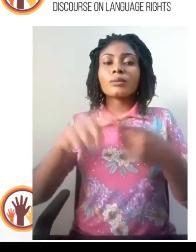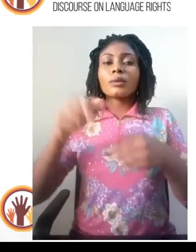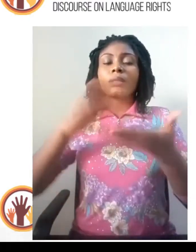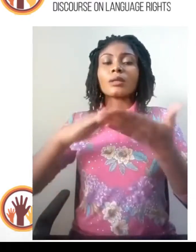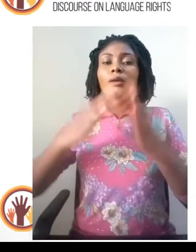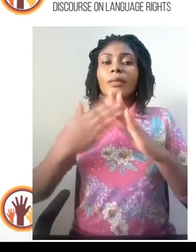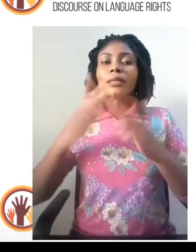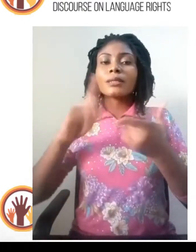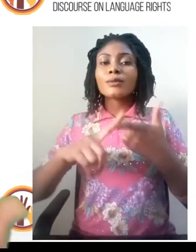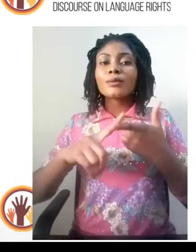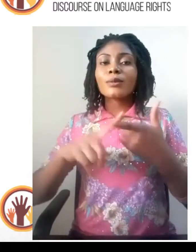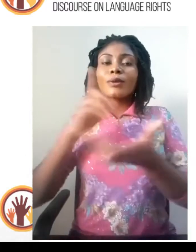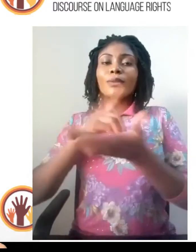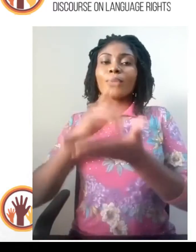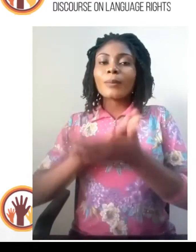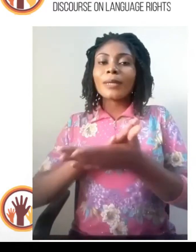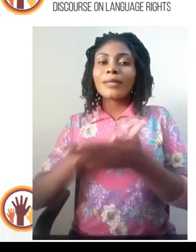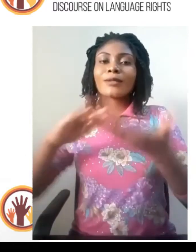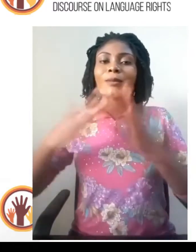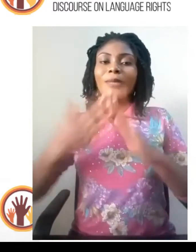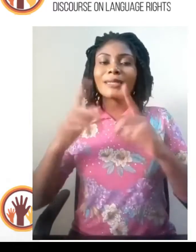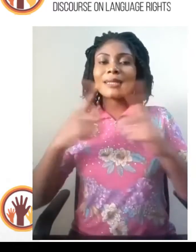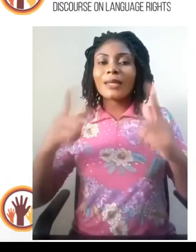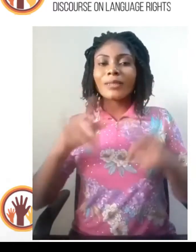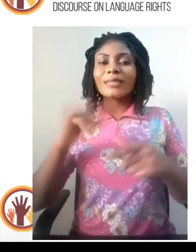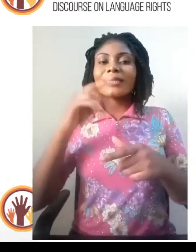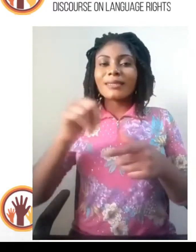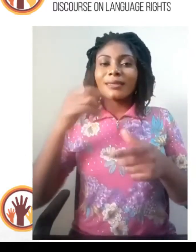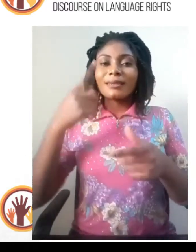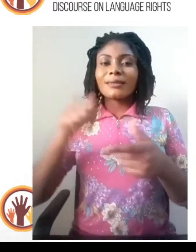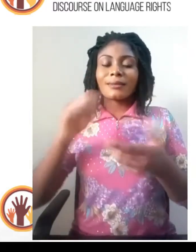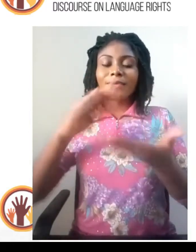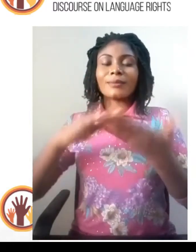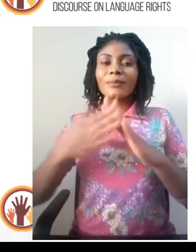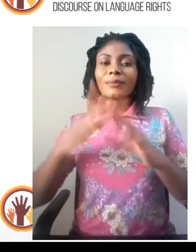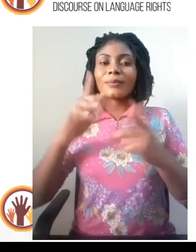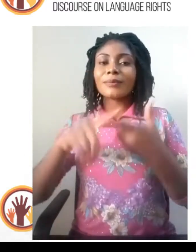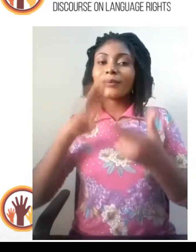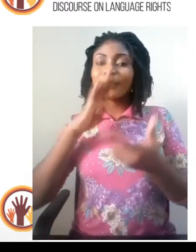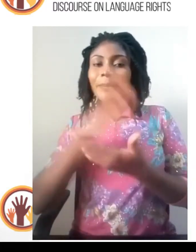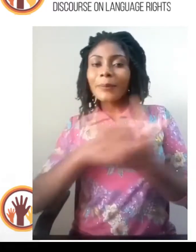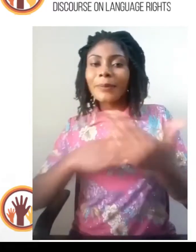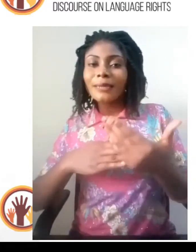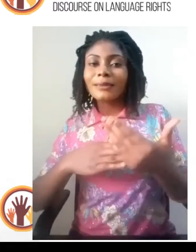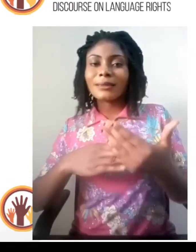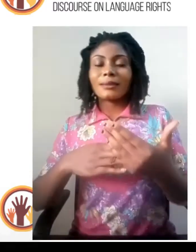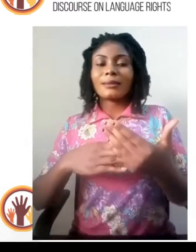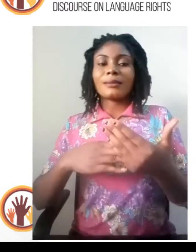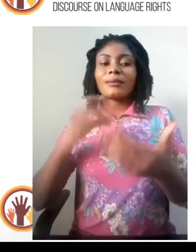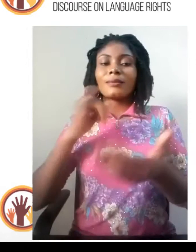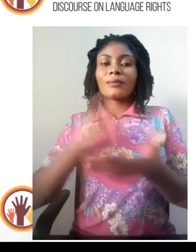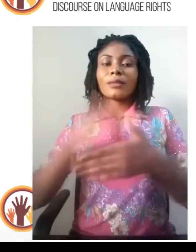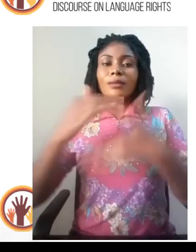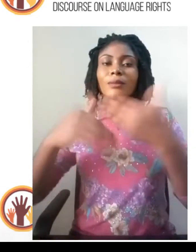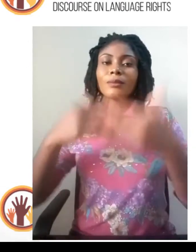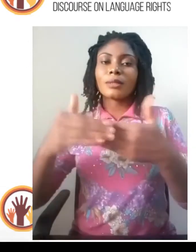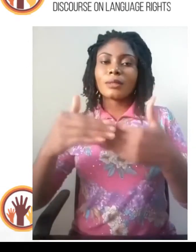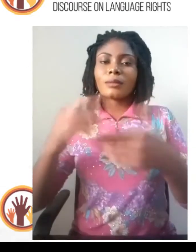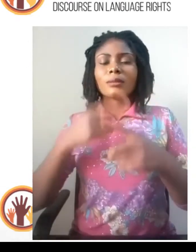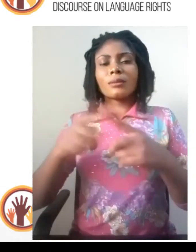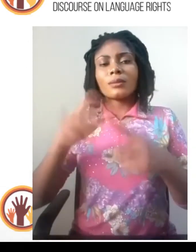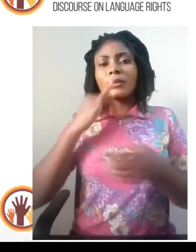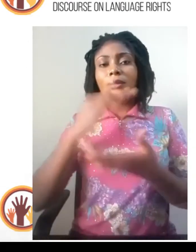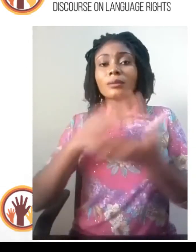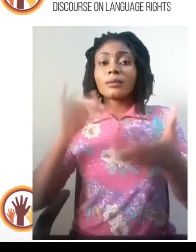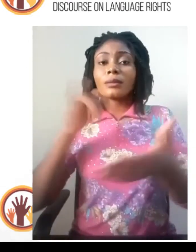document communities' languages, they need the communities to be part and parcel of that process. But there's something